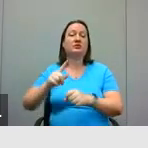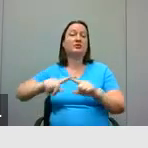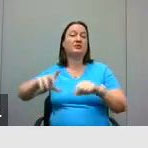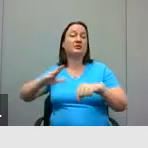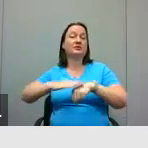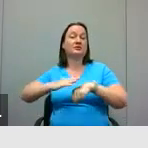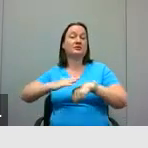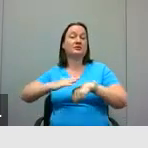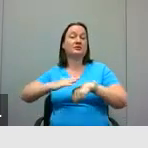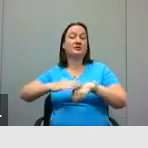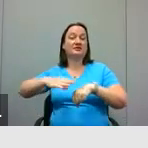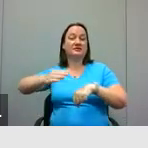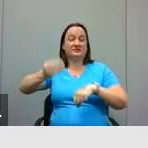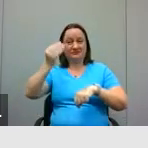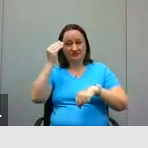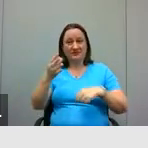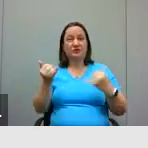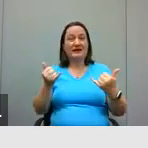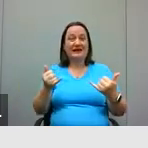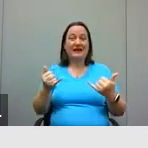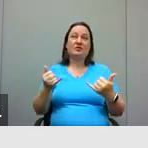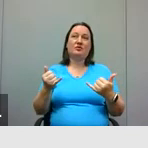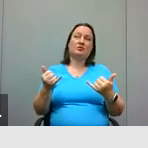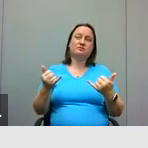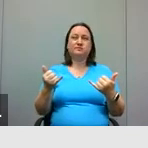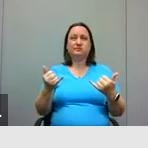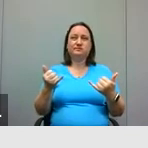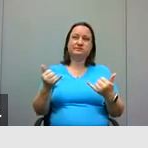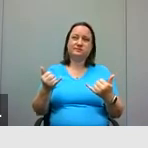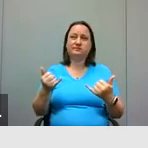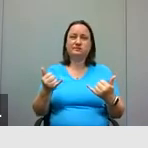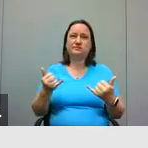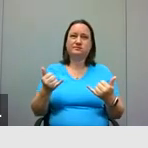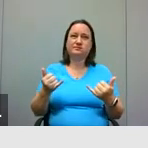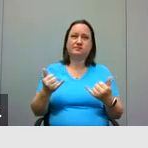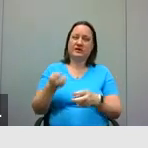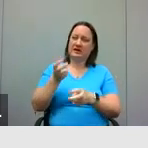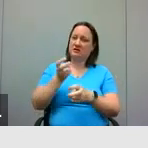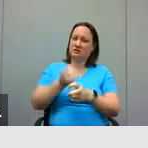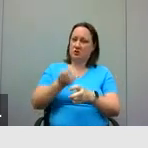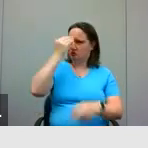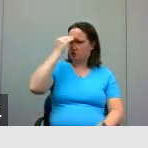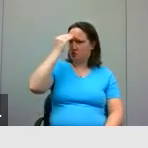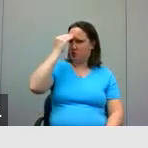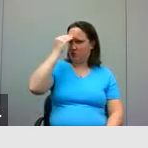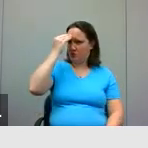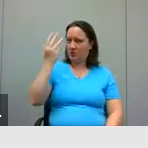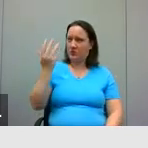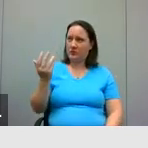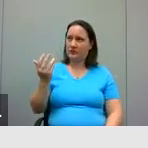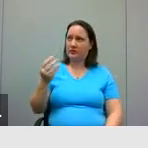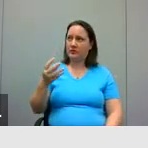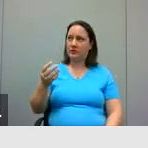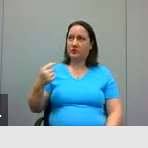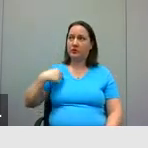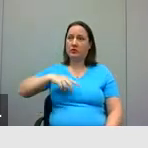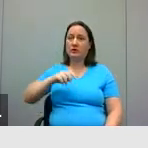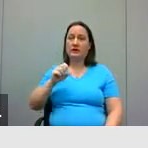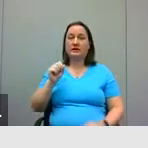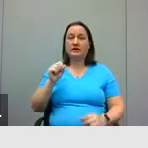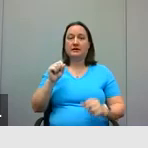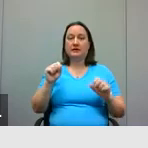now, especially, it's very difficult to know. You can only meet like this as